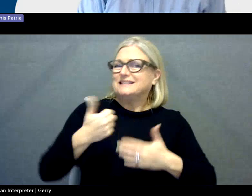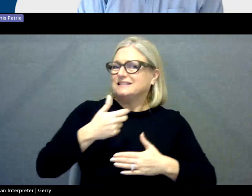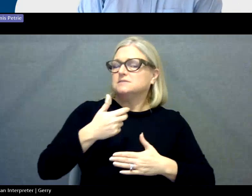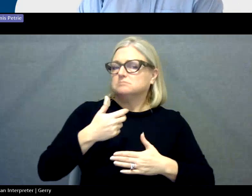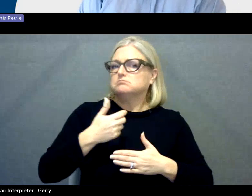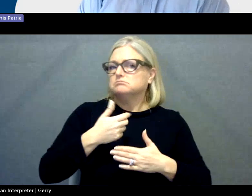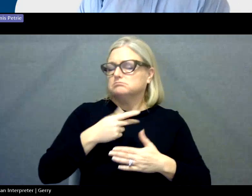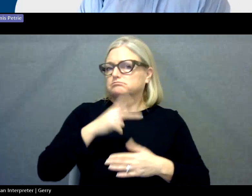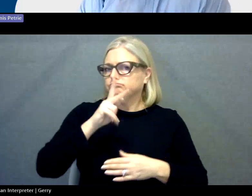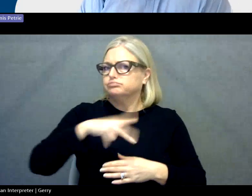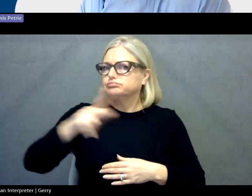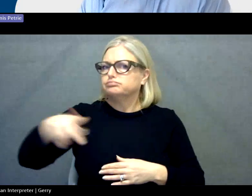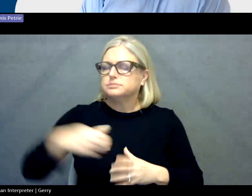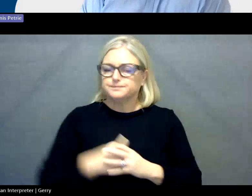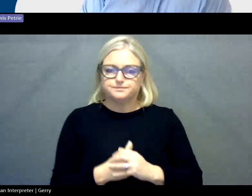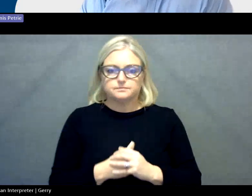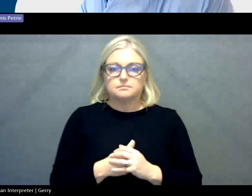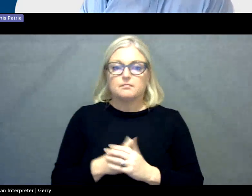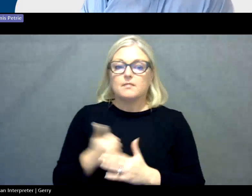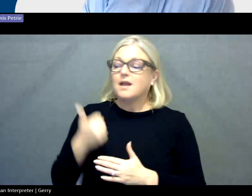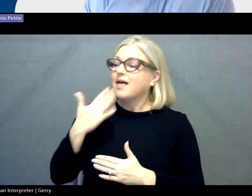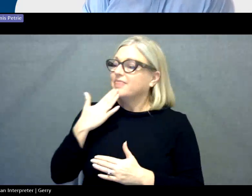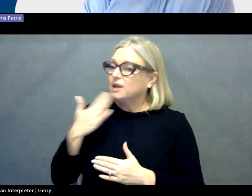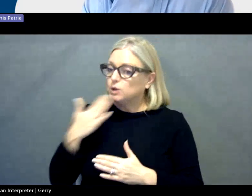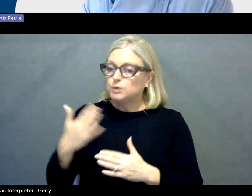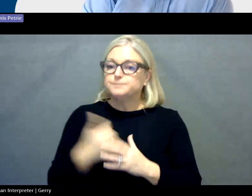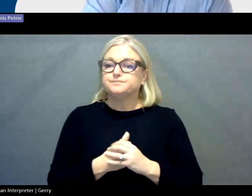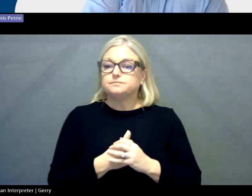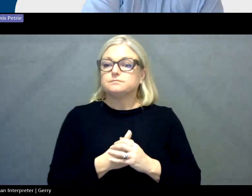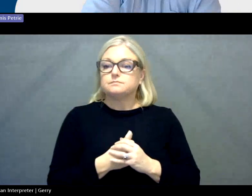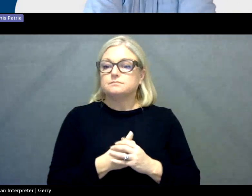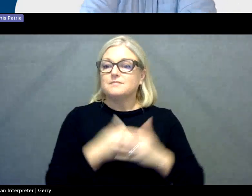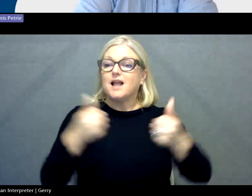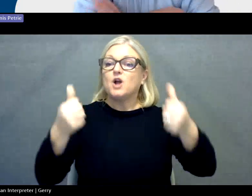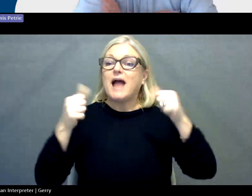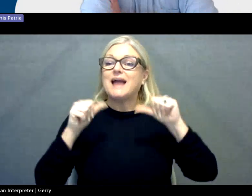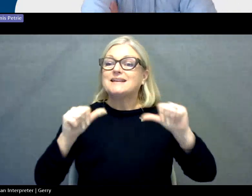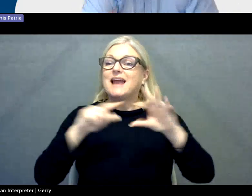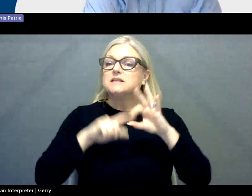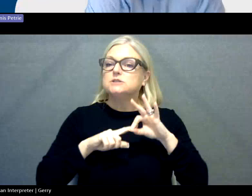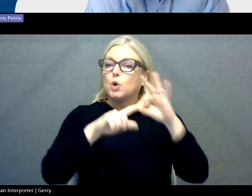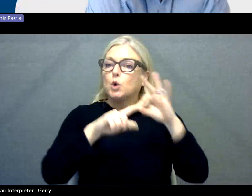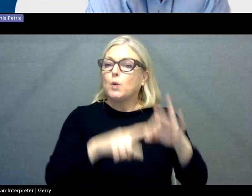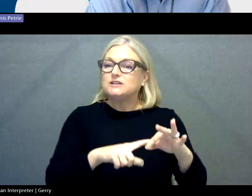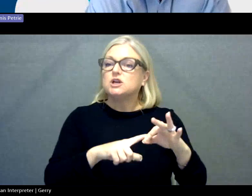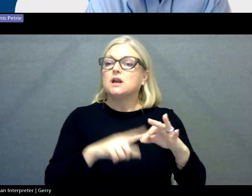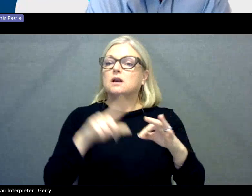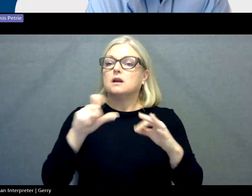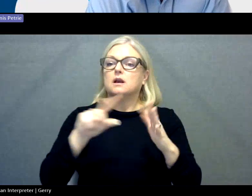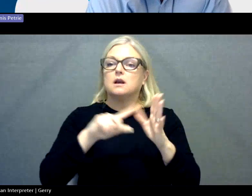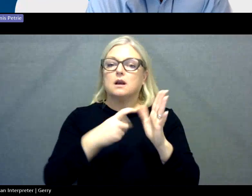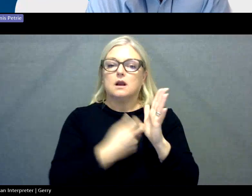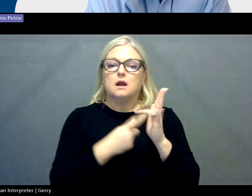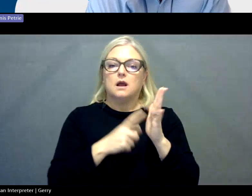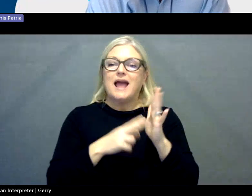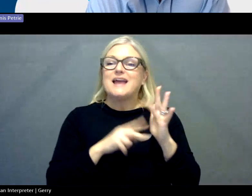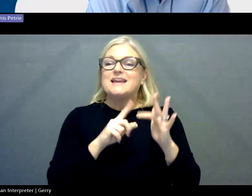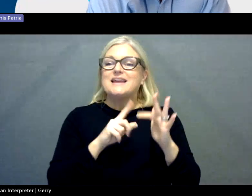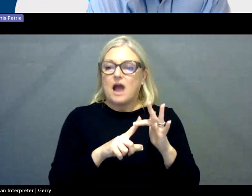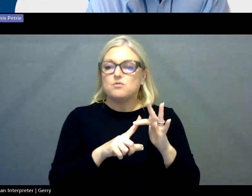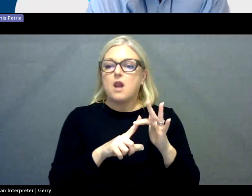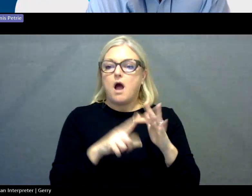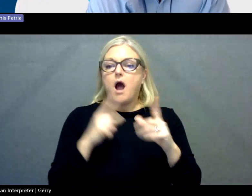Great, thanks. I might throw this open to everyone. There's a question from Caroline. Will this paint a picture of inclusion